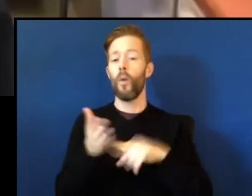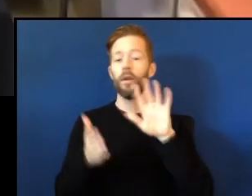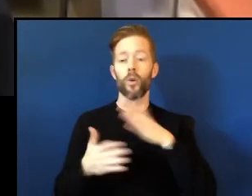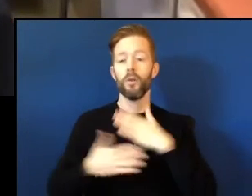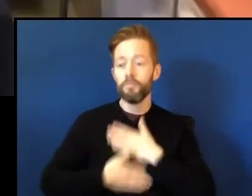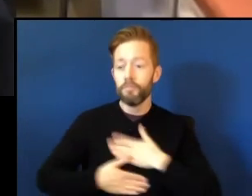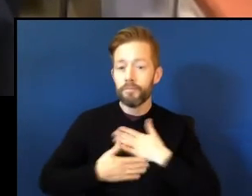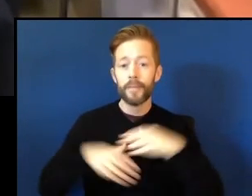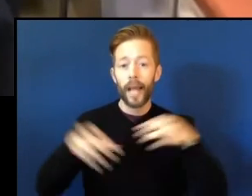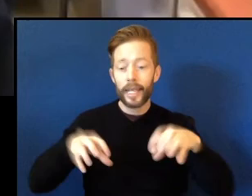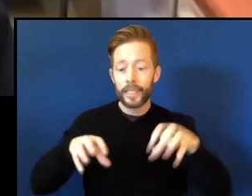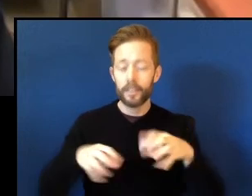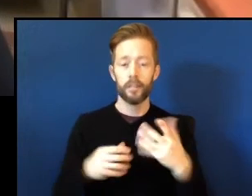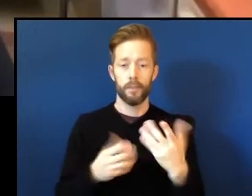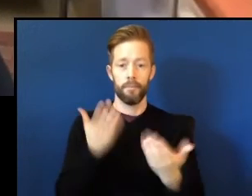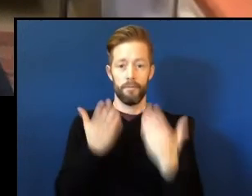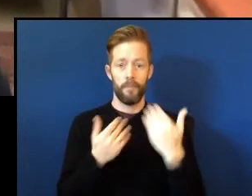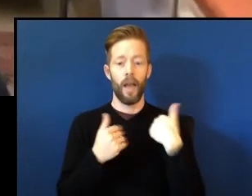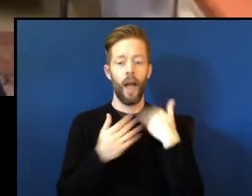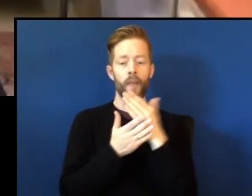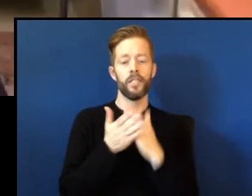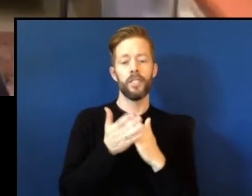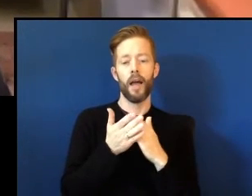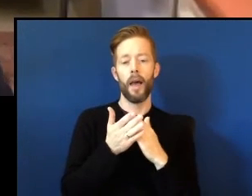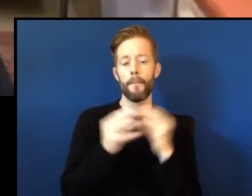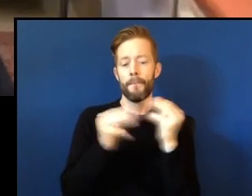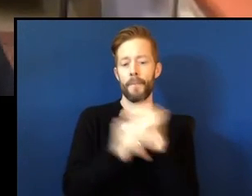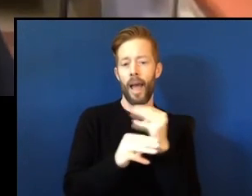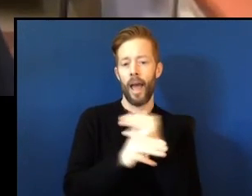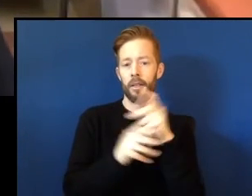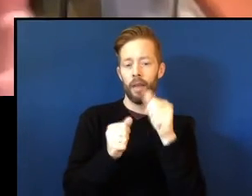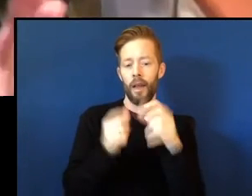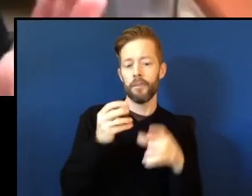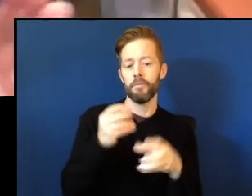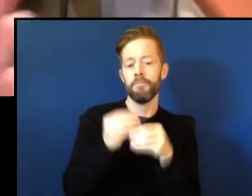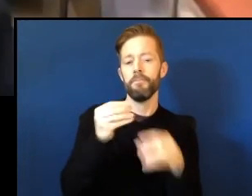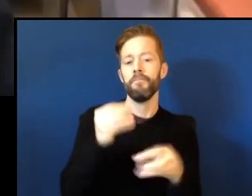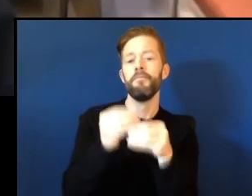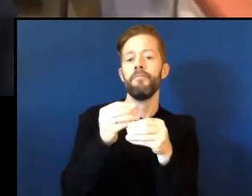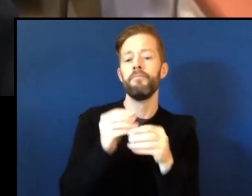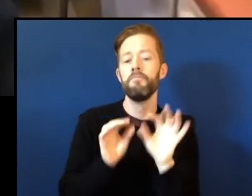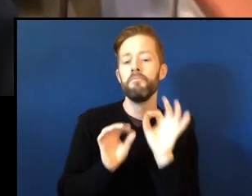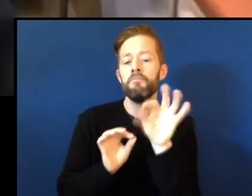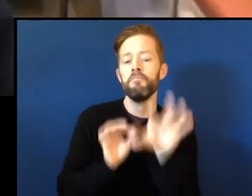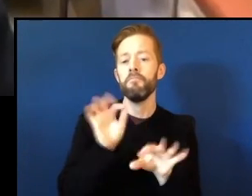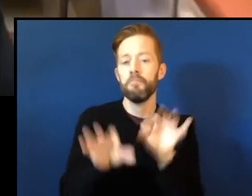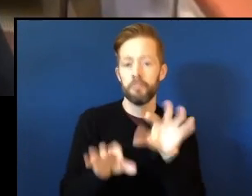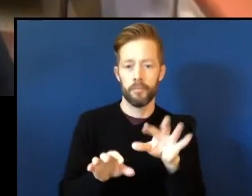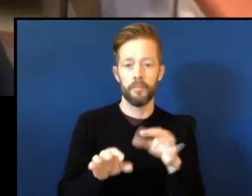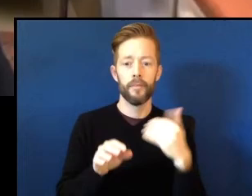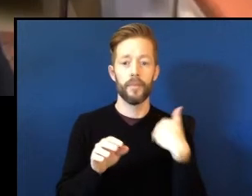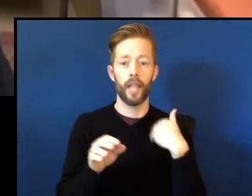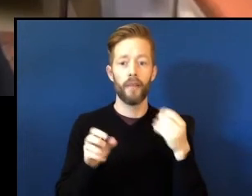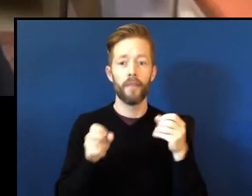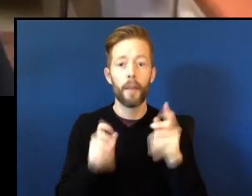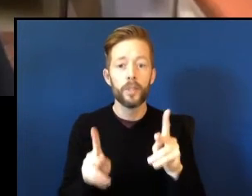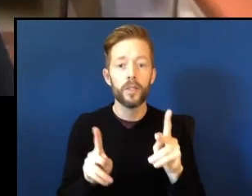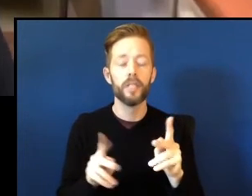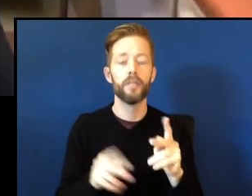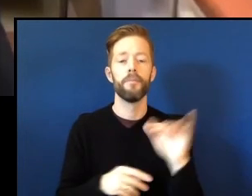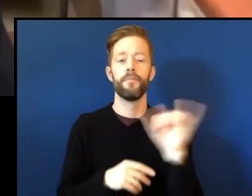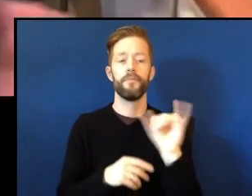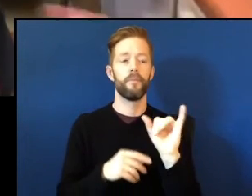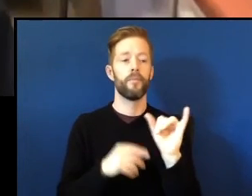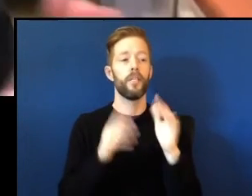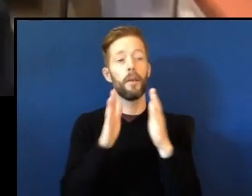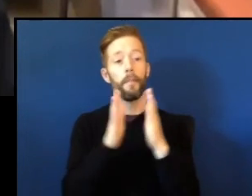do in there? Maybe there's some math that you could infuse in there. Maybe there's an opportunity to count. Is there